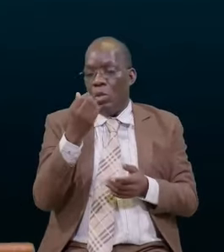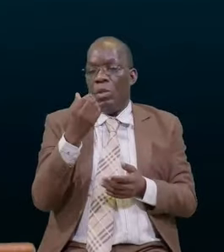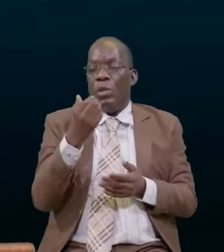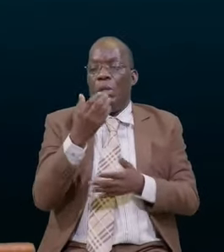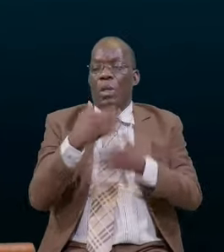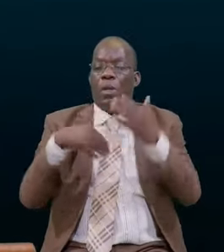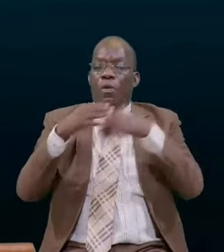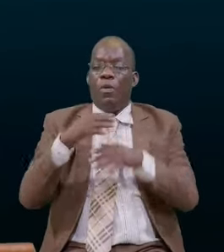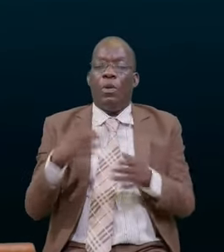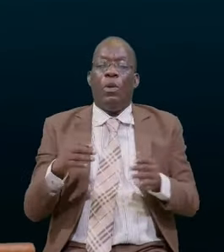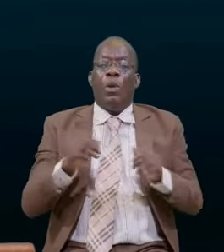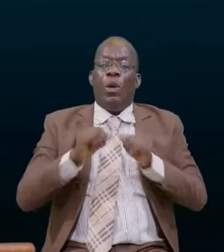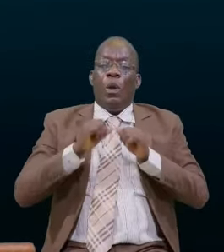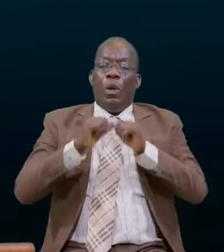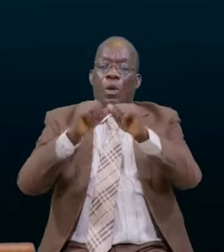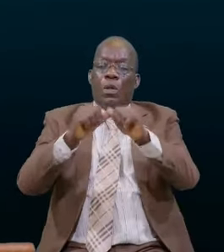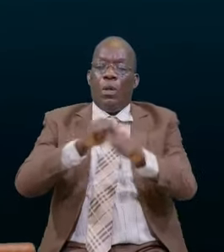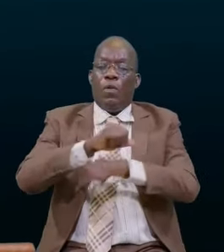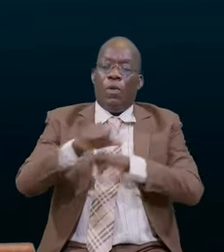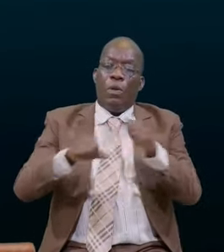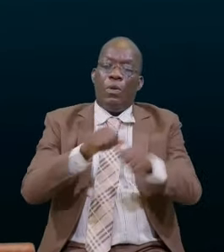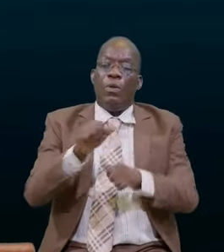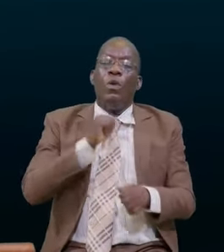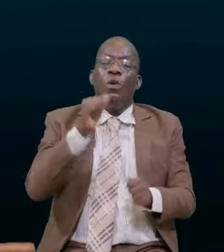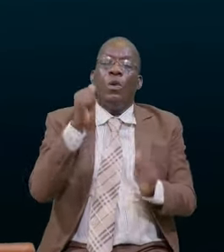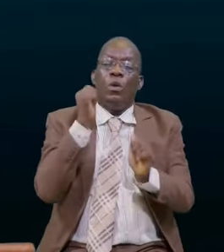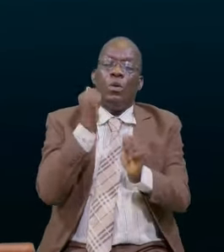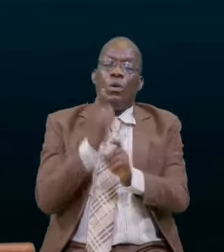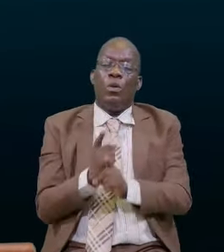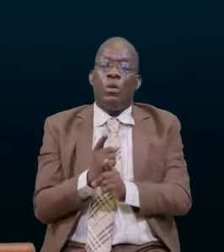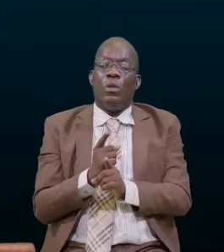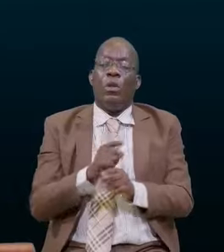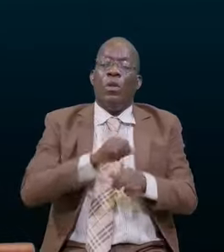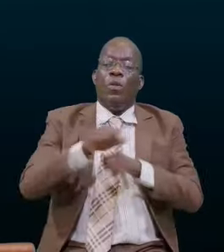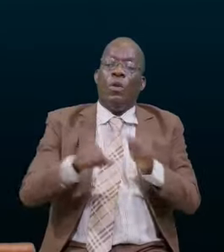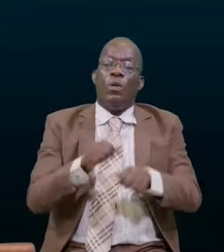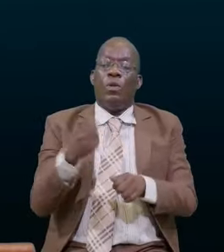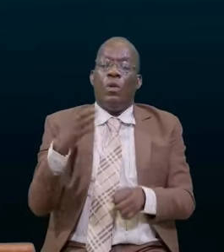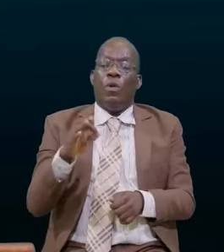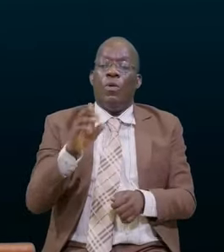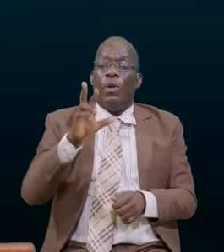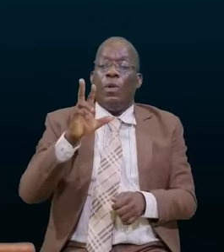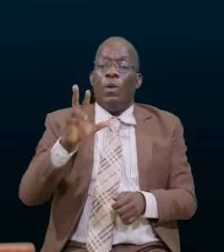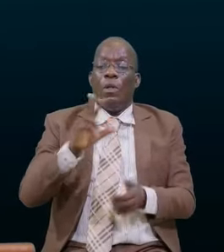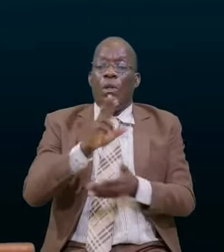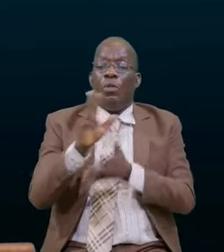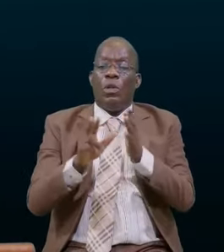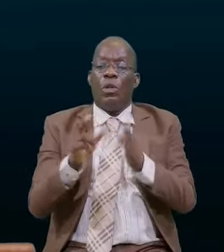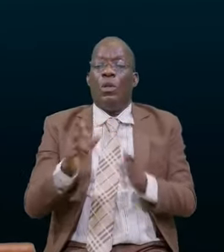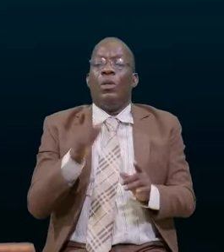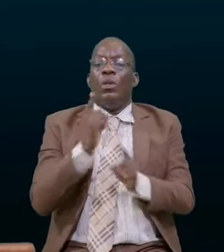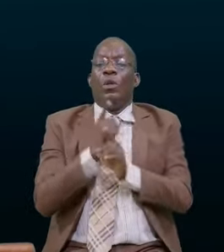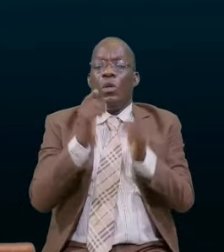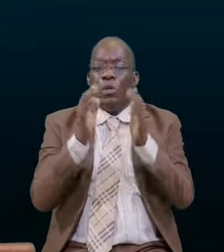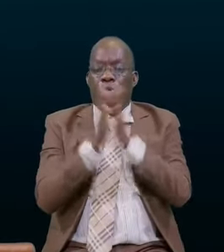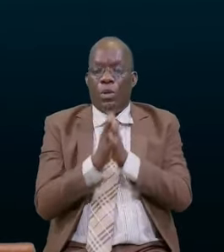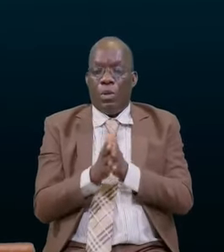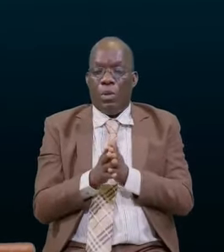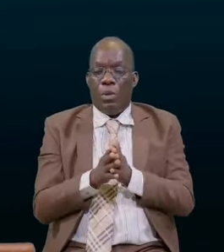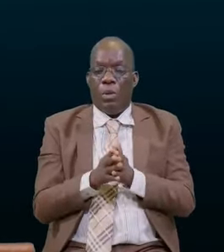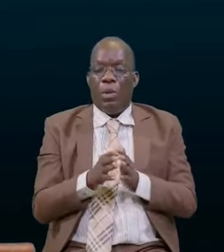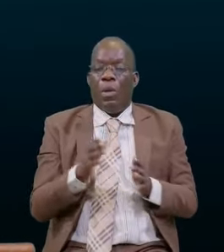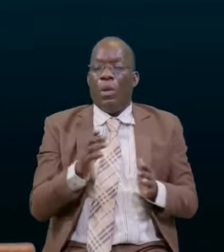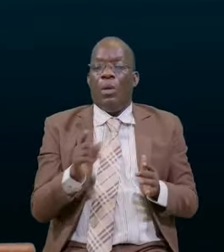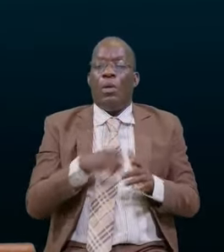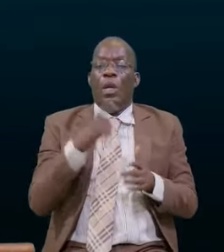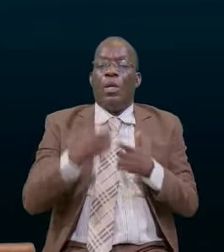Fellowship not just Fellowship of just a 3 minutes 5 minutes just pray then you read some portion of Bible and then Rush